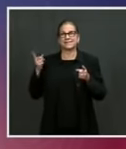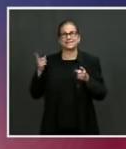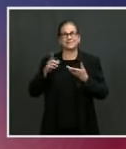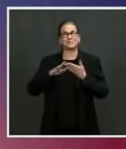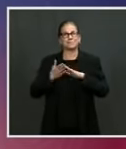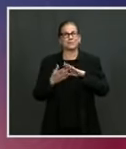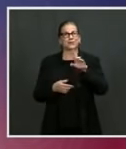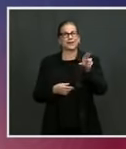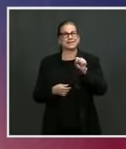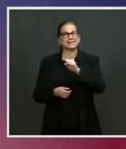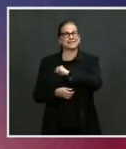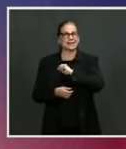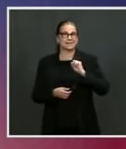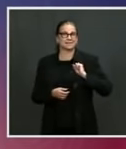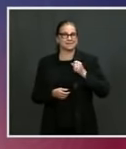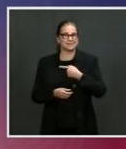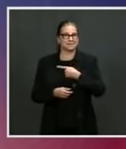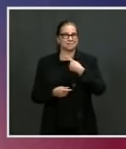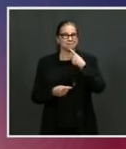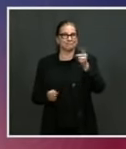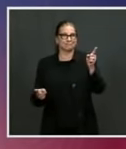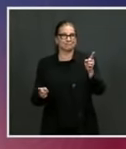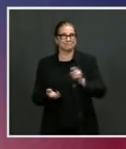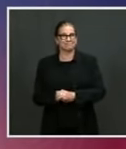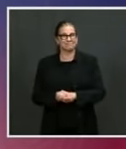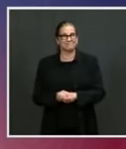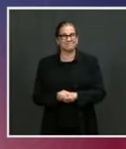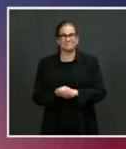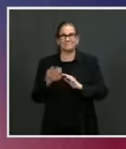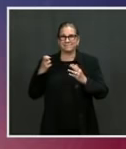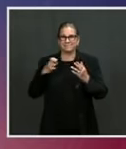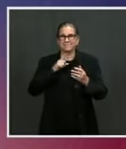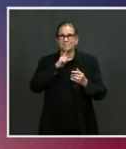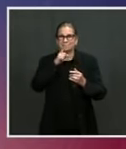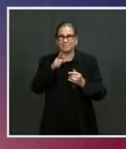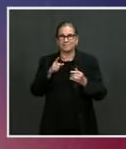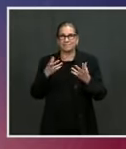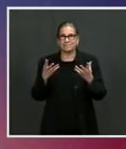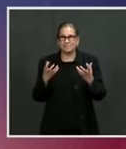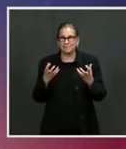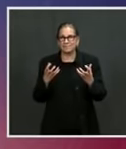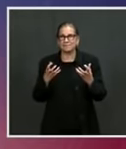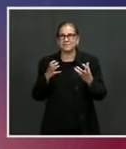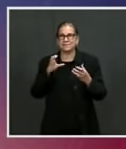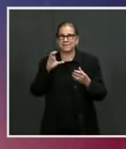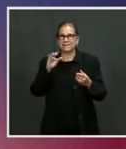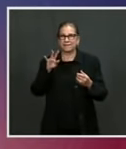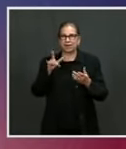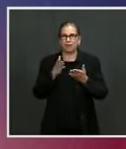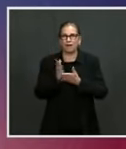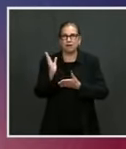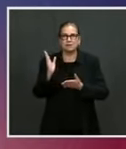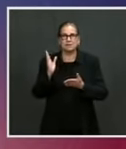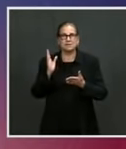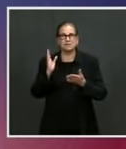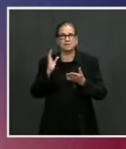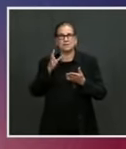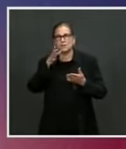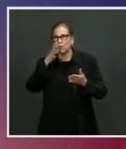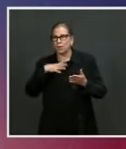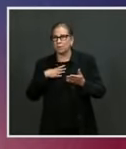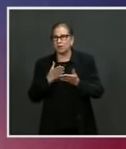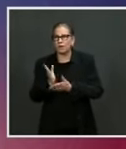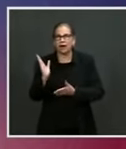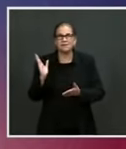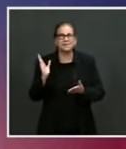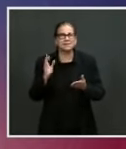over Vietnam, the struggle of civil rights, the fight over women's rights, I had the notion that my first task as